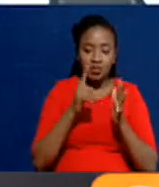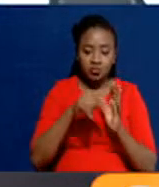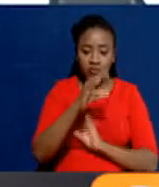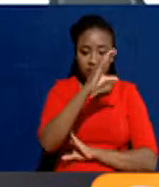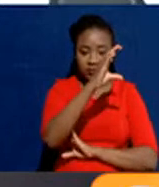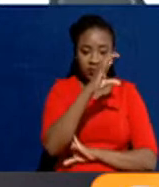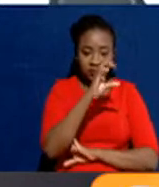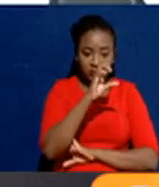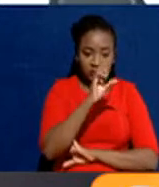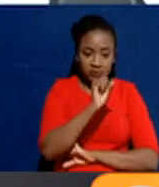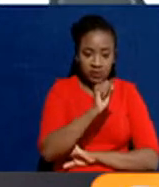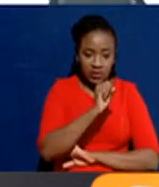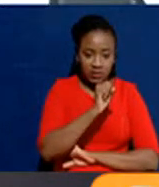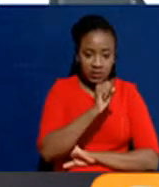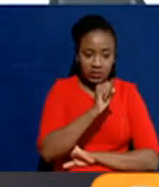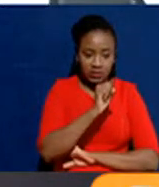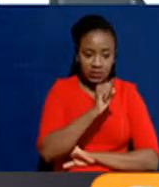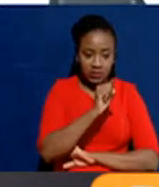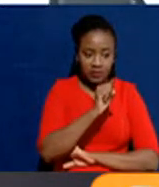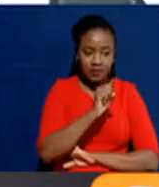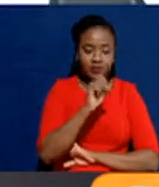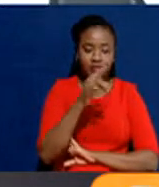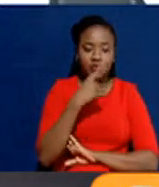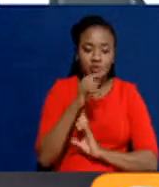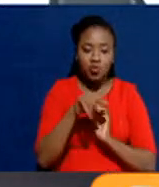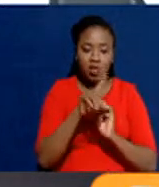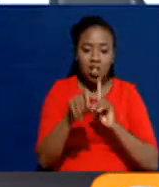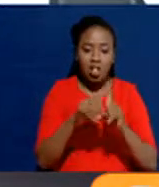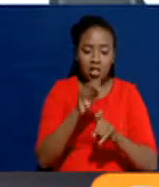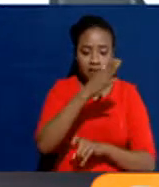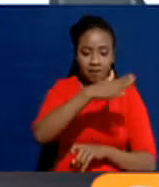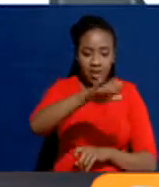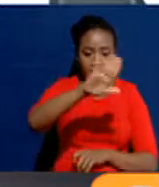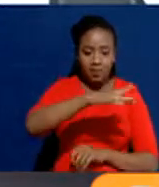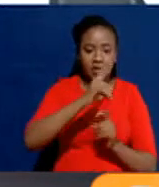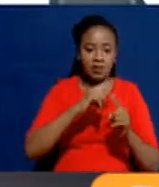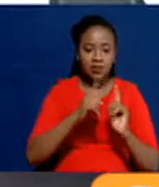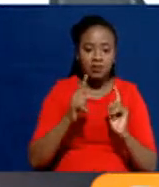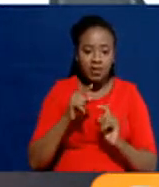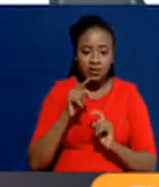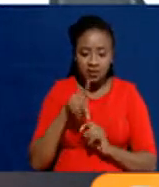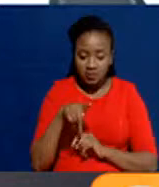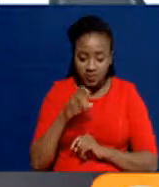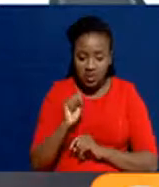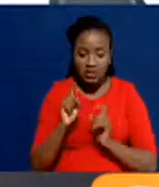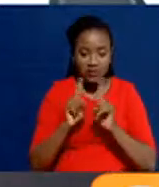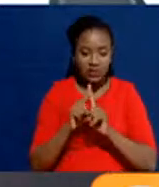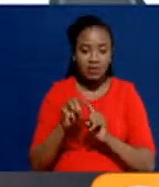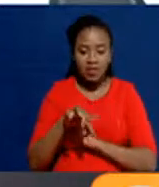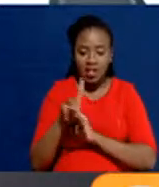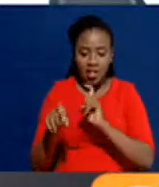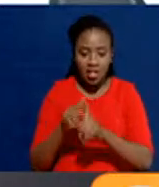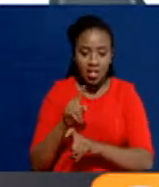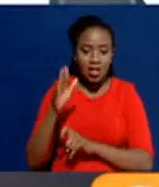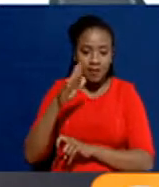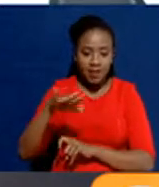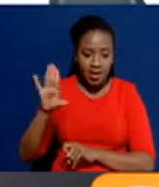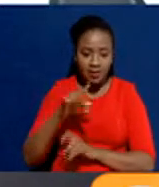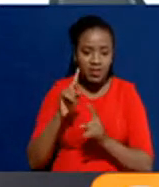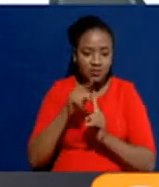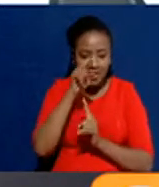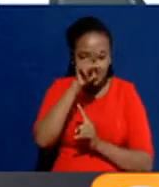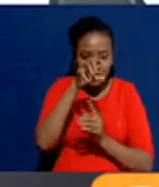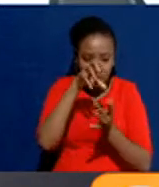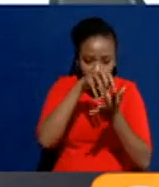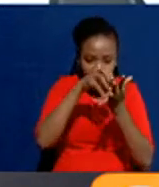is vetted by Parliament, the PS is vetted by Parliament, but this position in the middle was not vetted by Parliament. Absolutely. Yeah. Absolutely. And